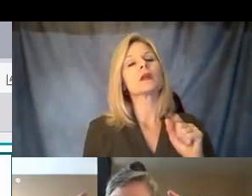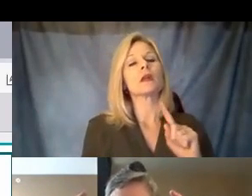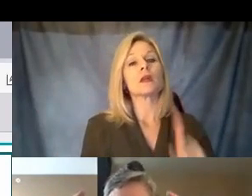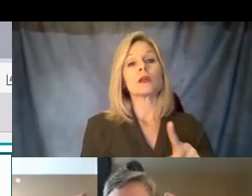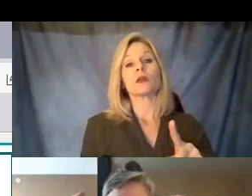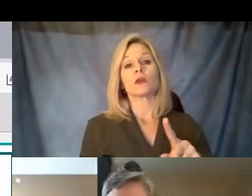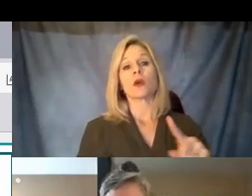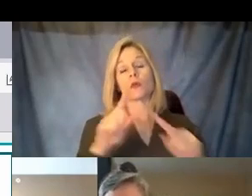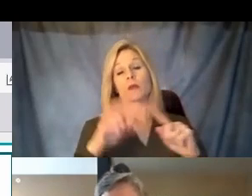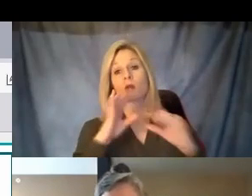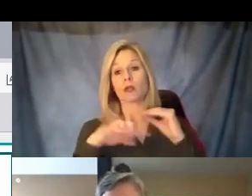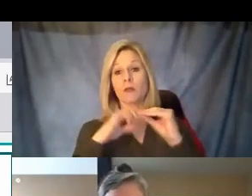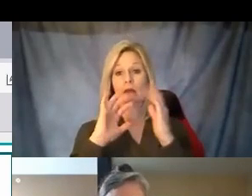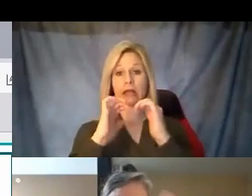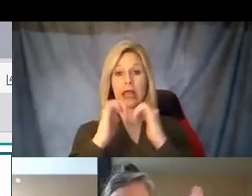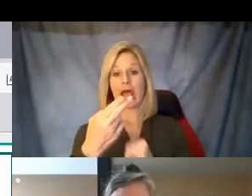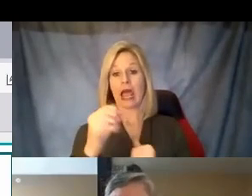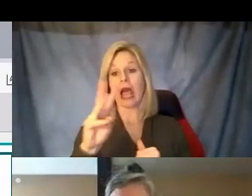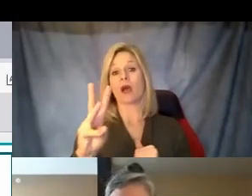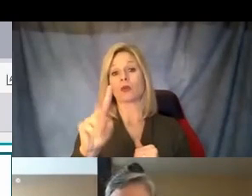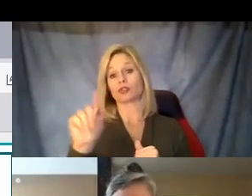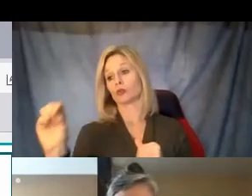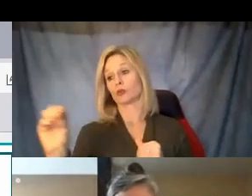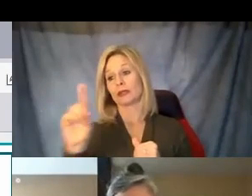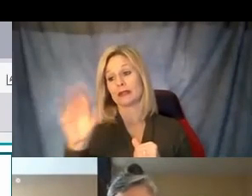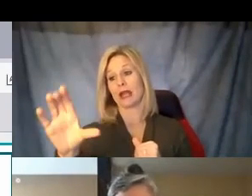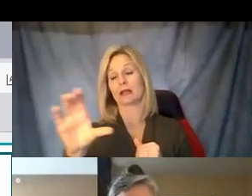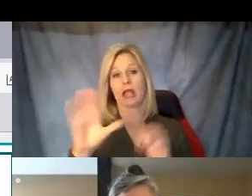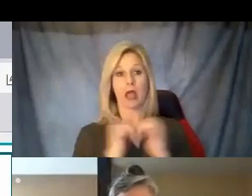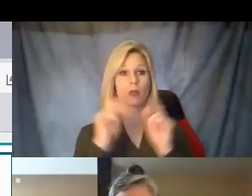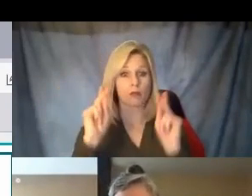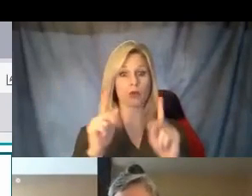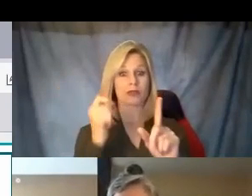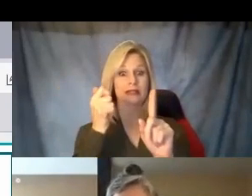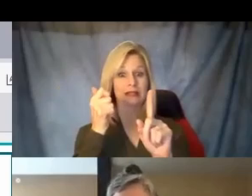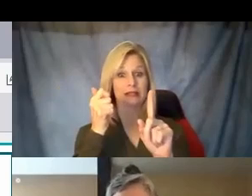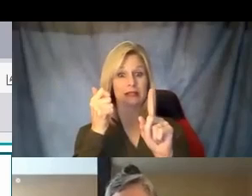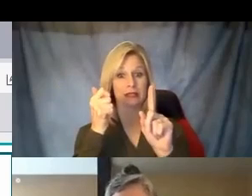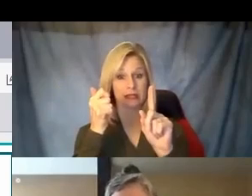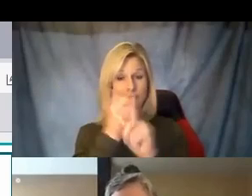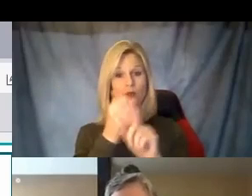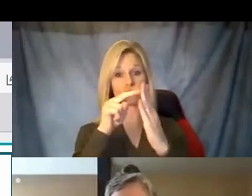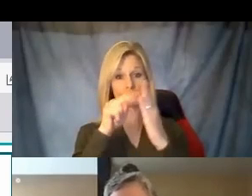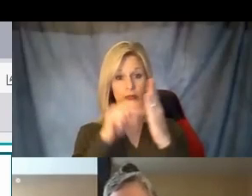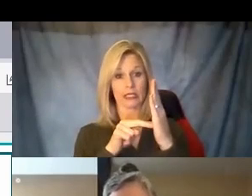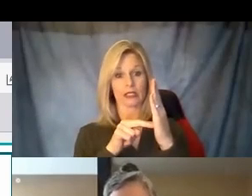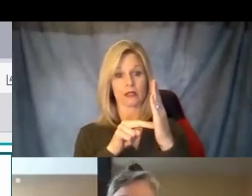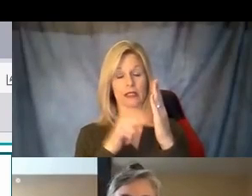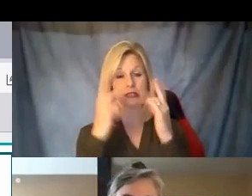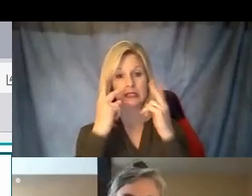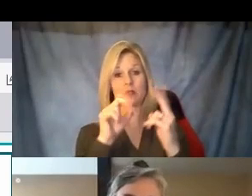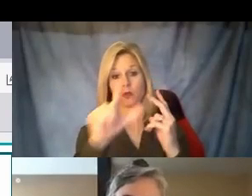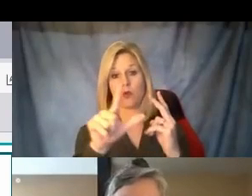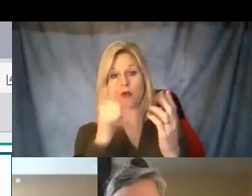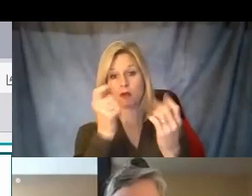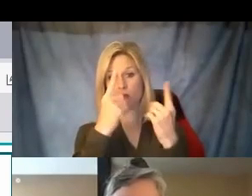about how-to documents, I want to know how the individual can themselves look at the tool and understand what to do